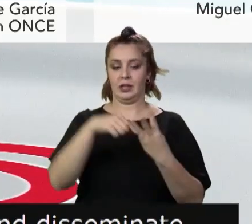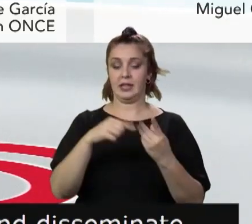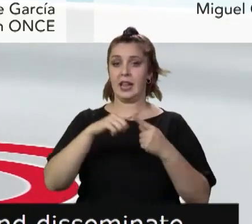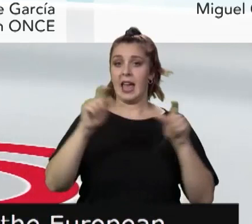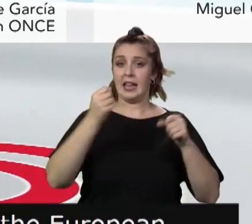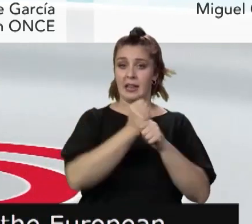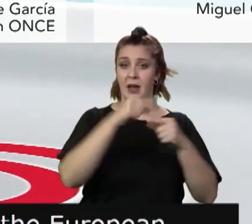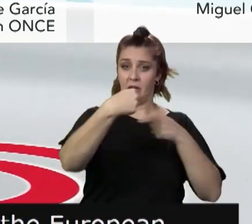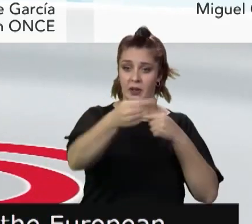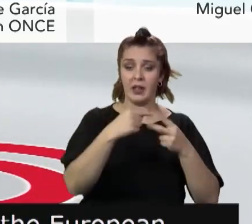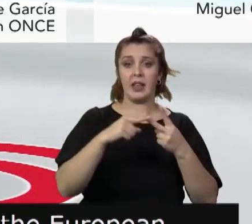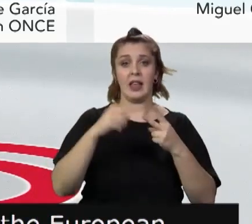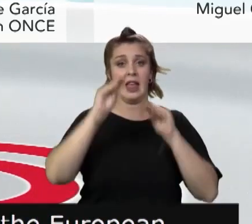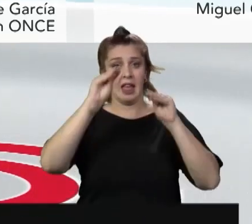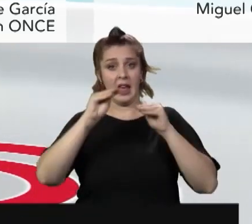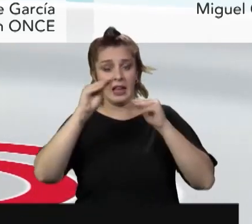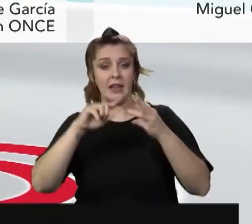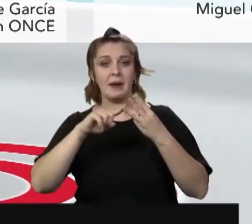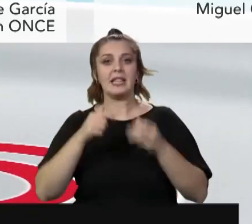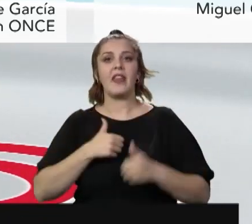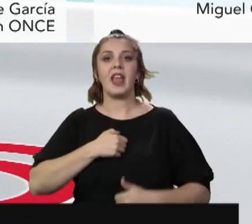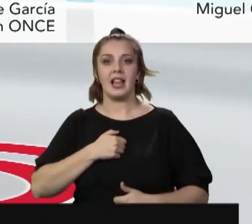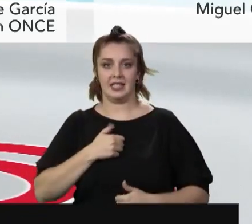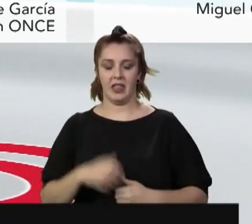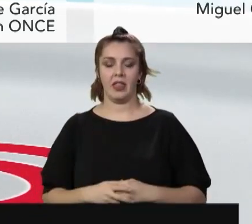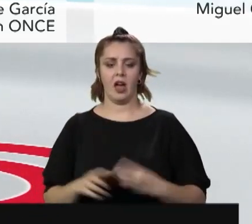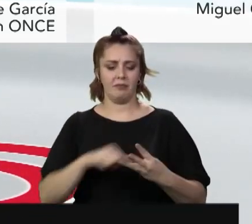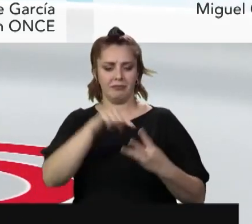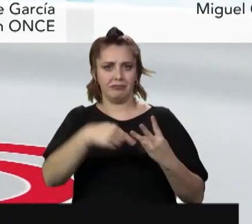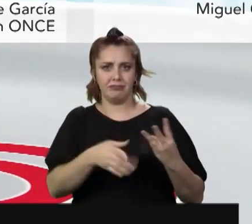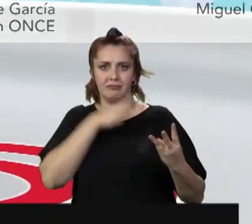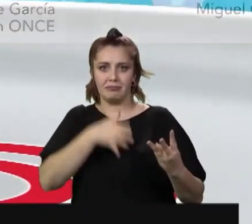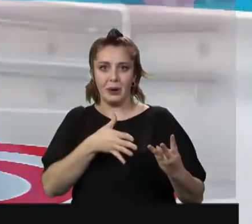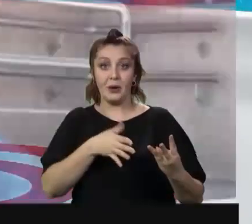accessibility or usability for people with disabilities.